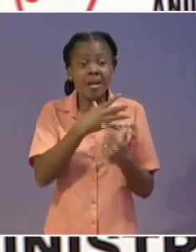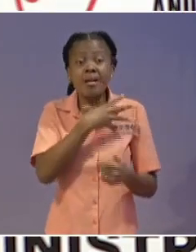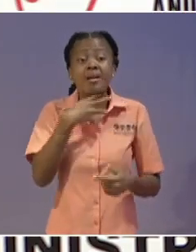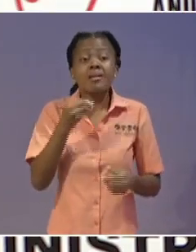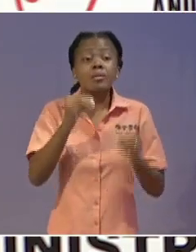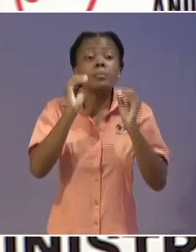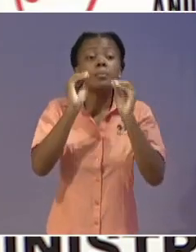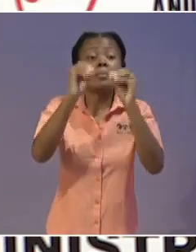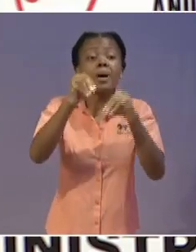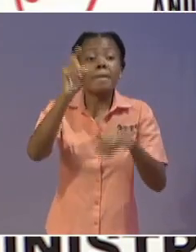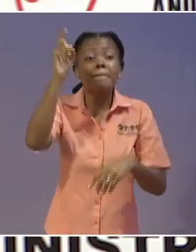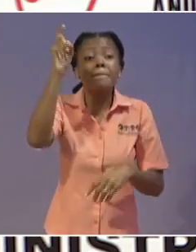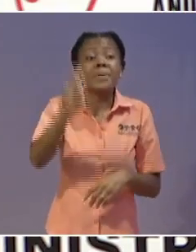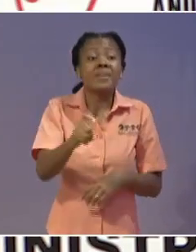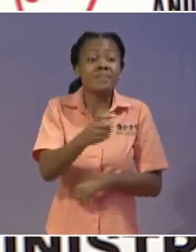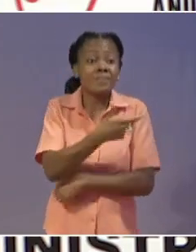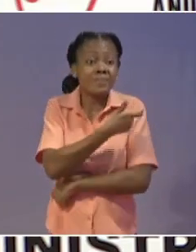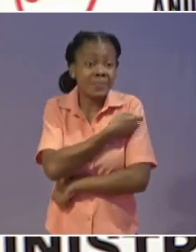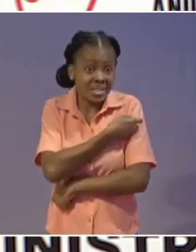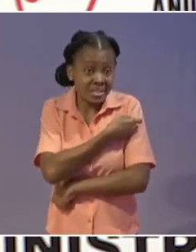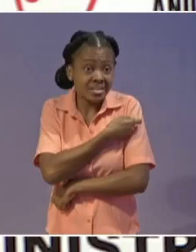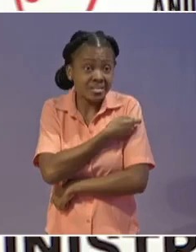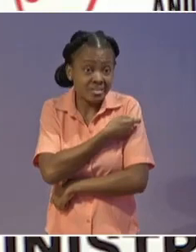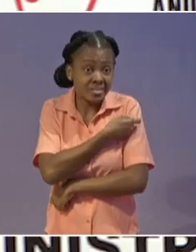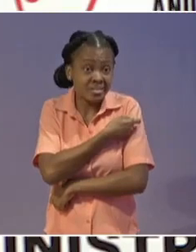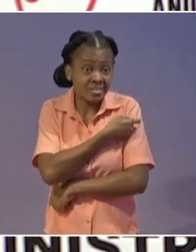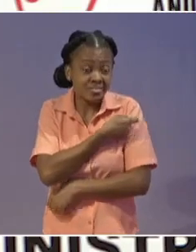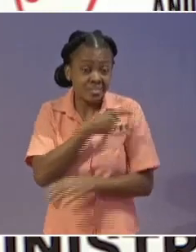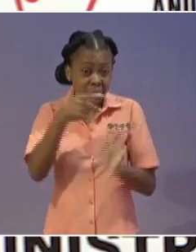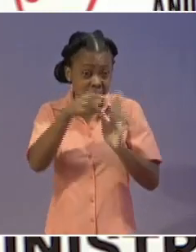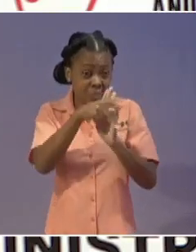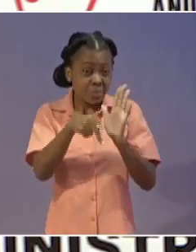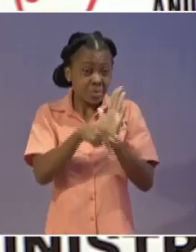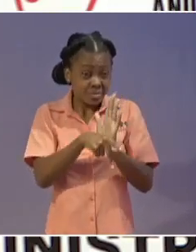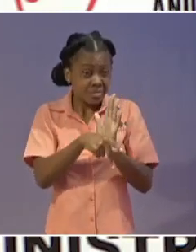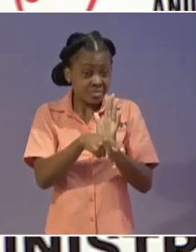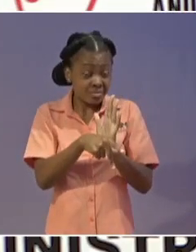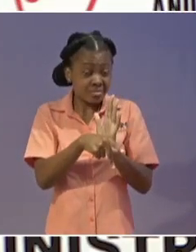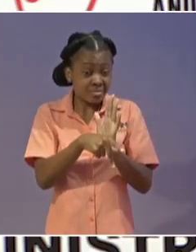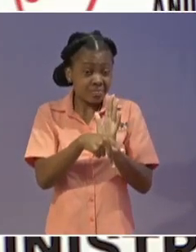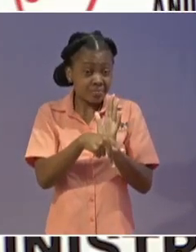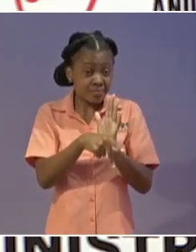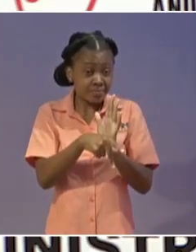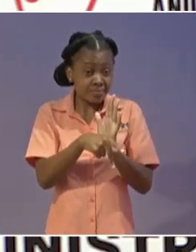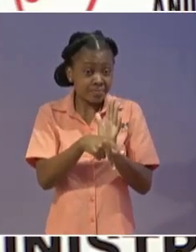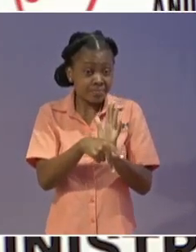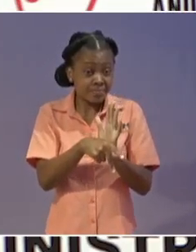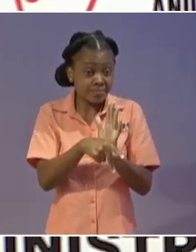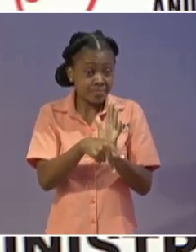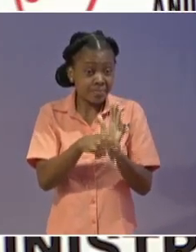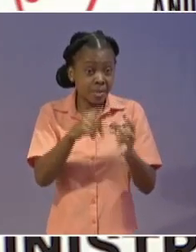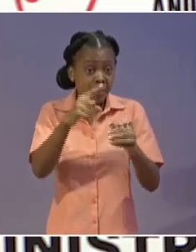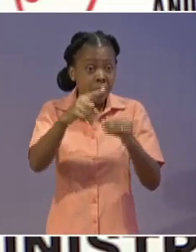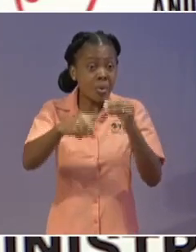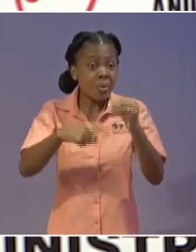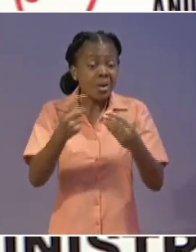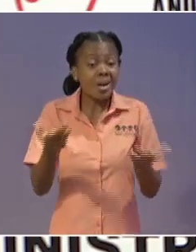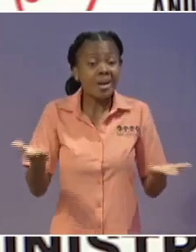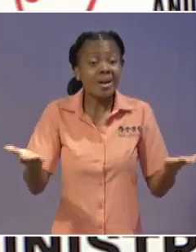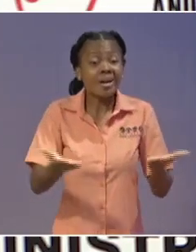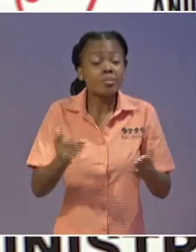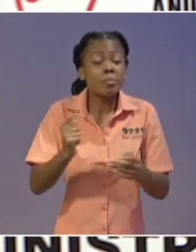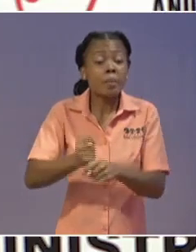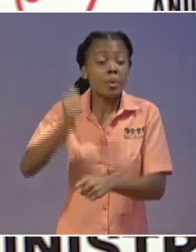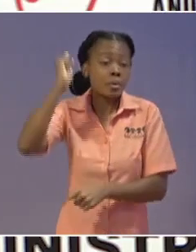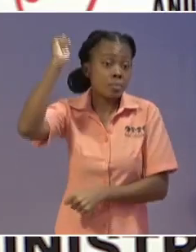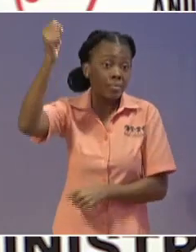a medical point of view? Right, thanks for clarifying the first bit. So, in terms of our population, we continue to try